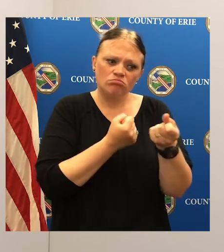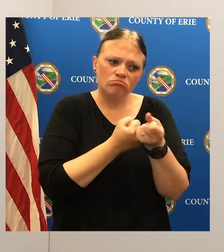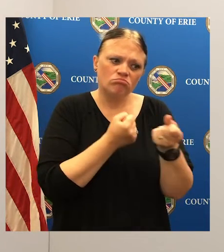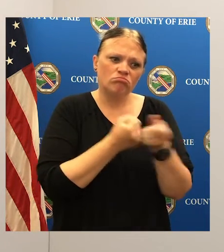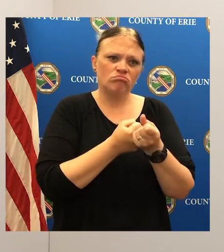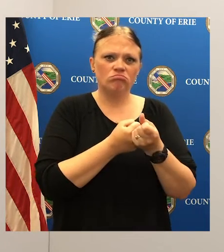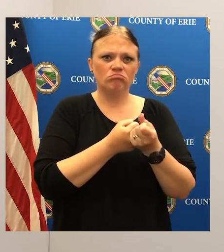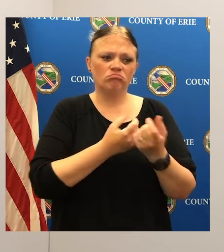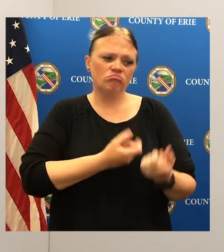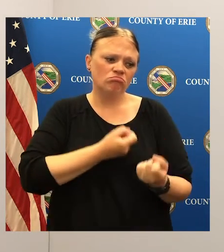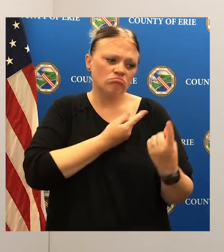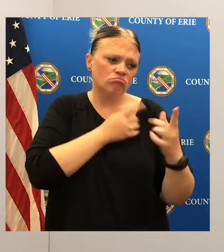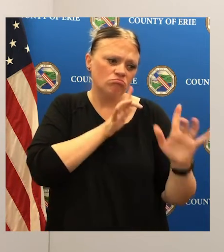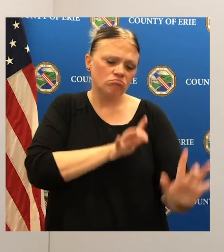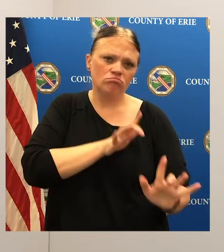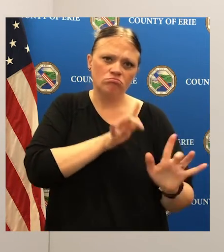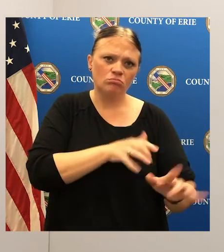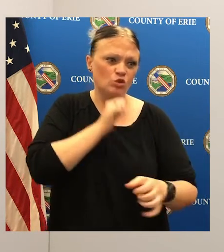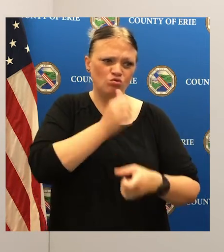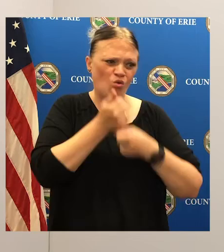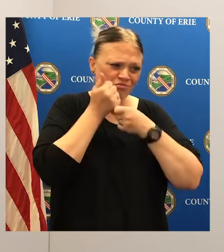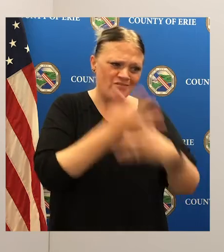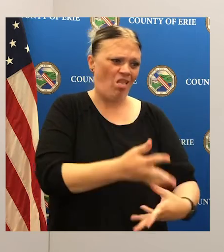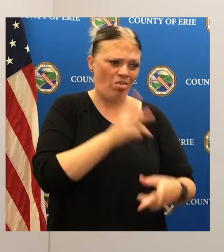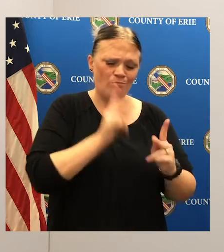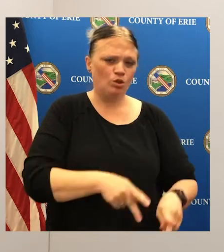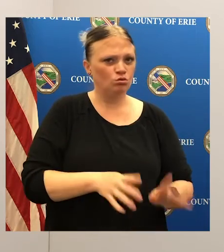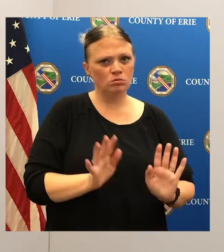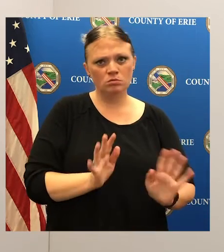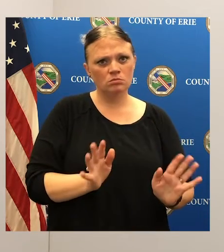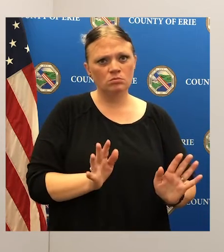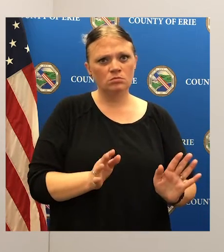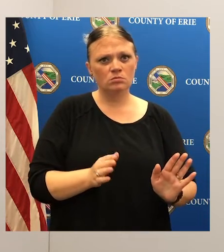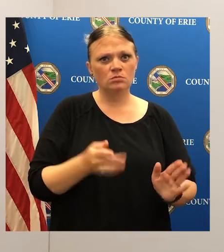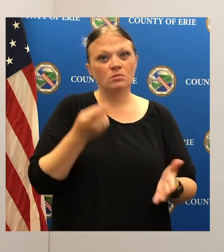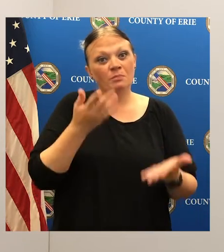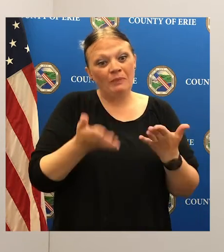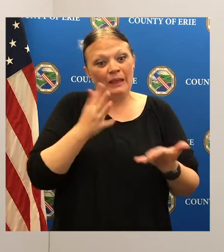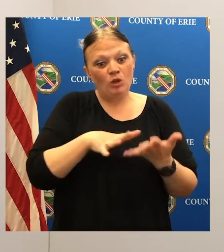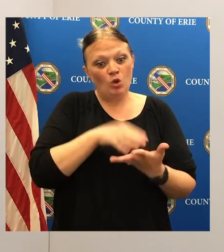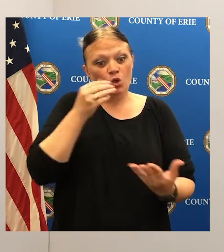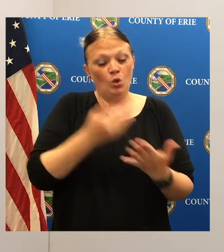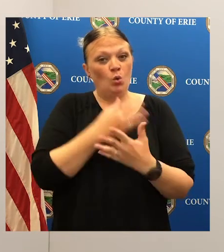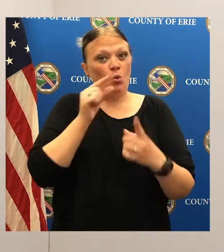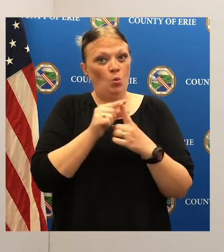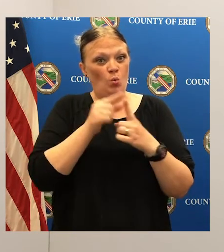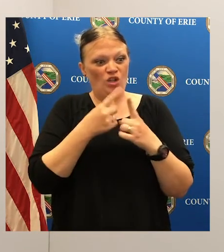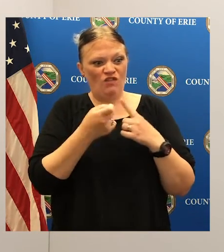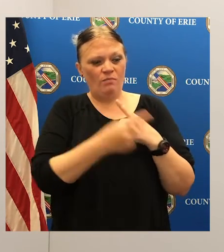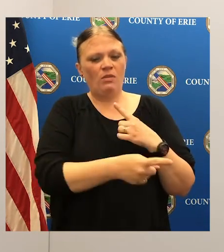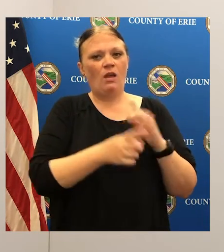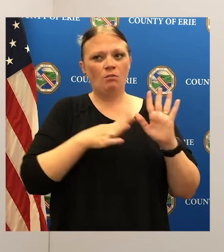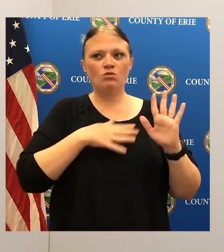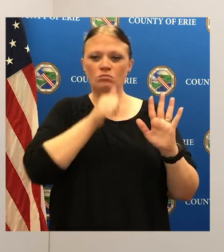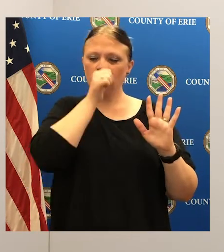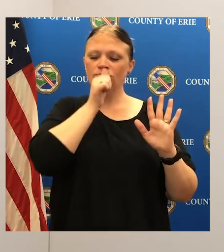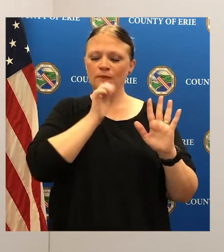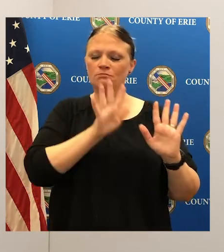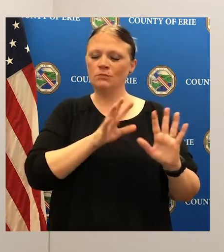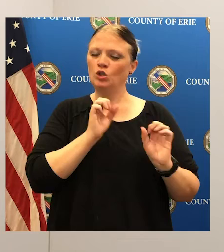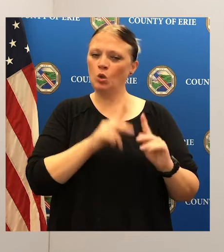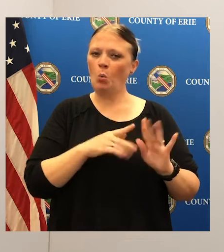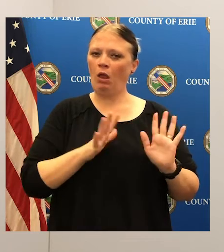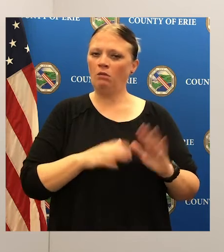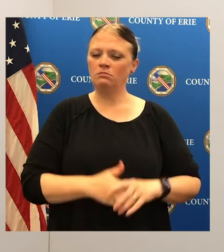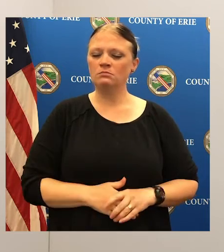supportive. Try to be empathetic. Don't yell at the person if possible. You may learn new words from them. Just get a thick skin.